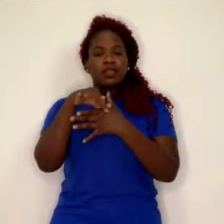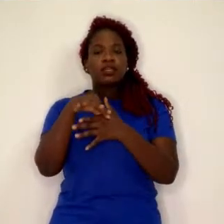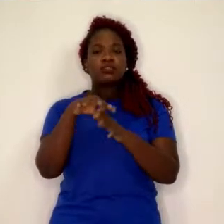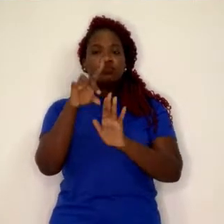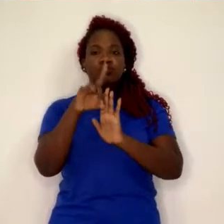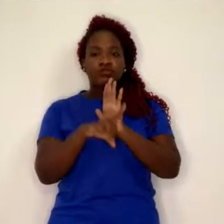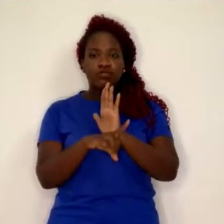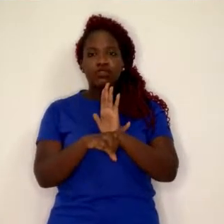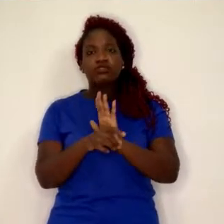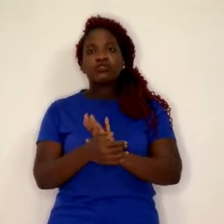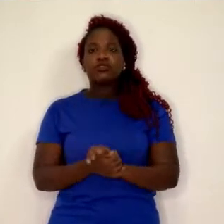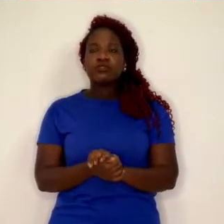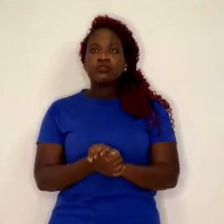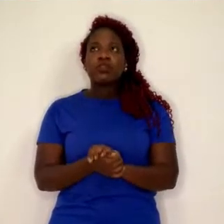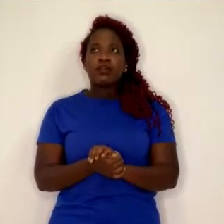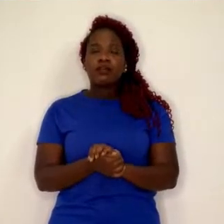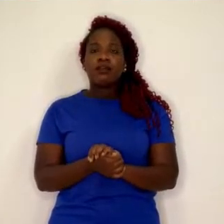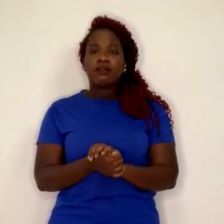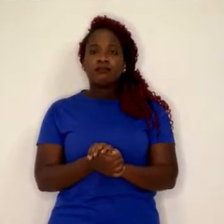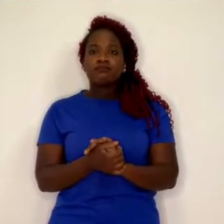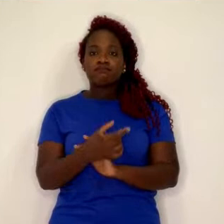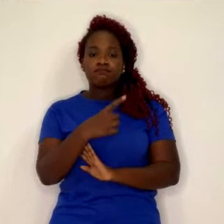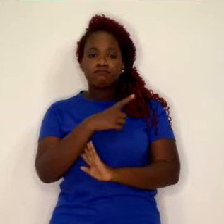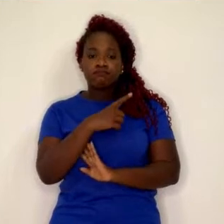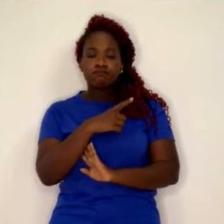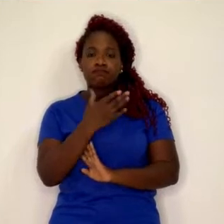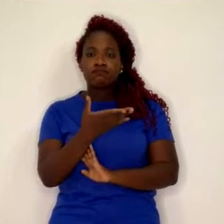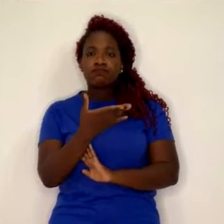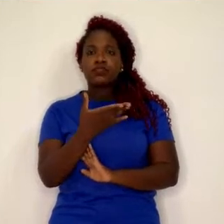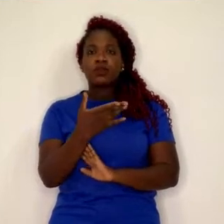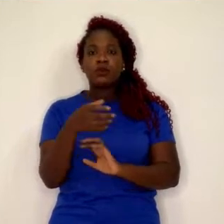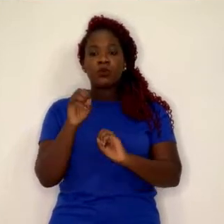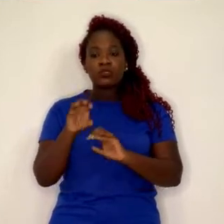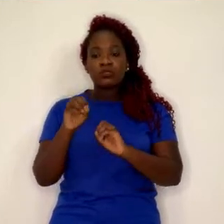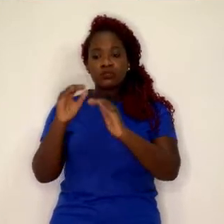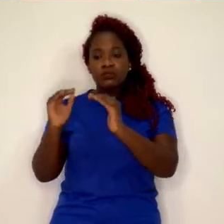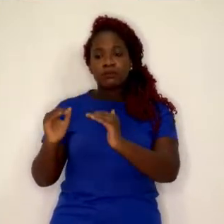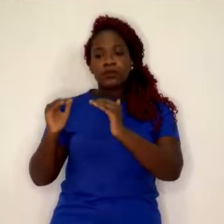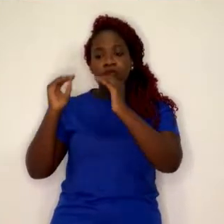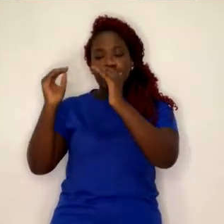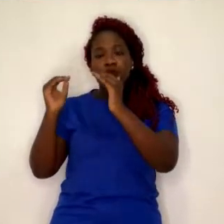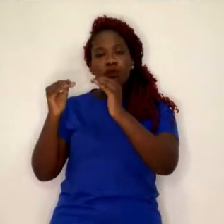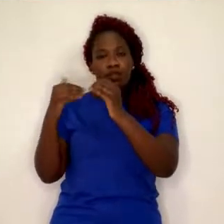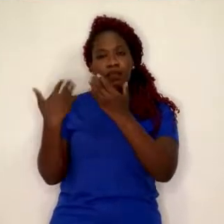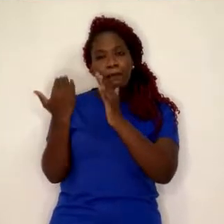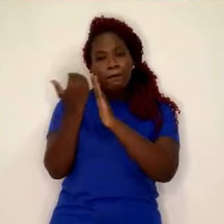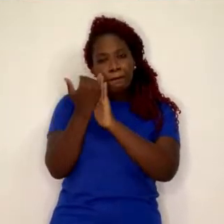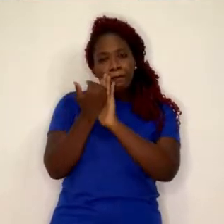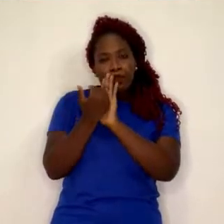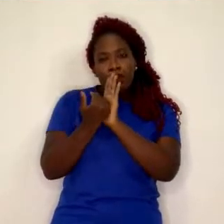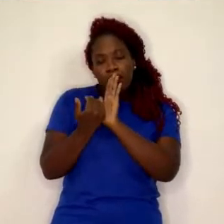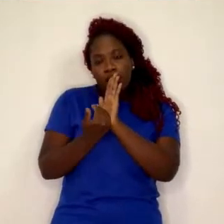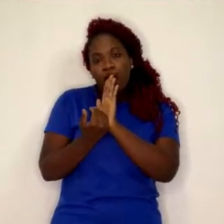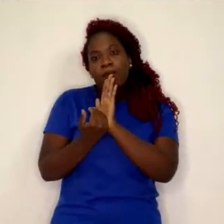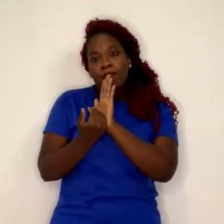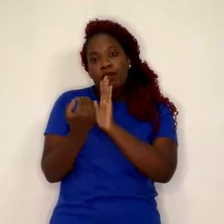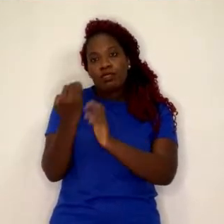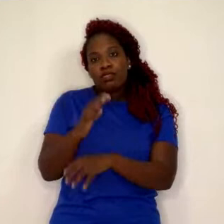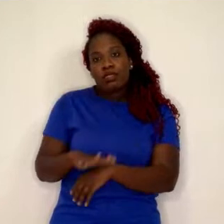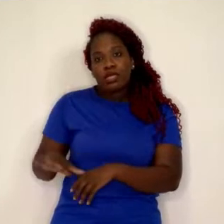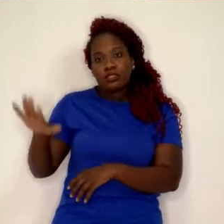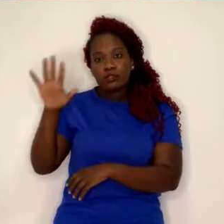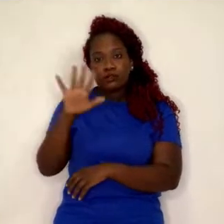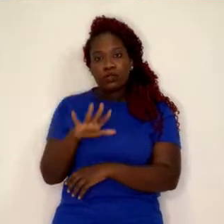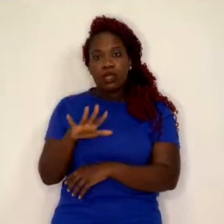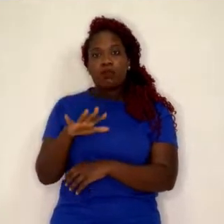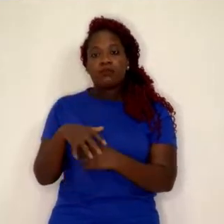many activists who have access to institutions of higher learning through a